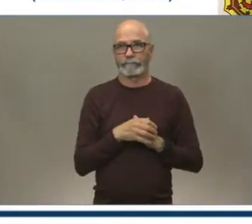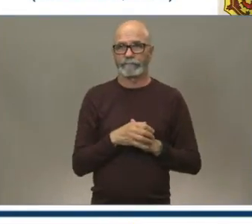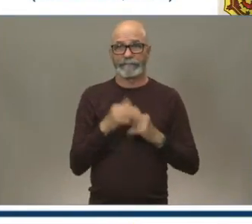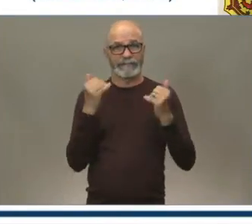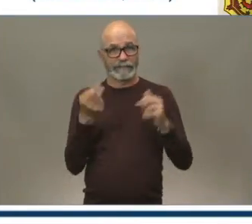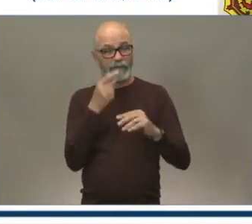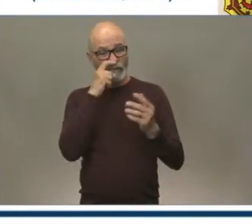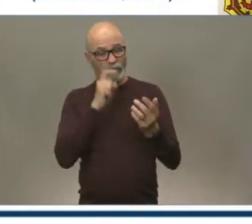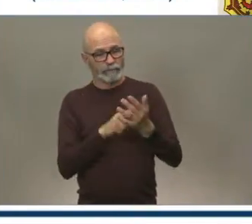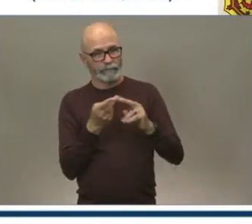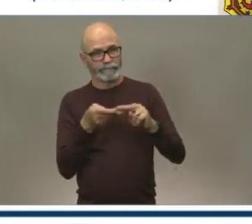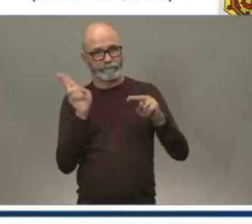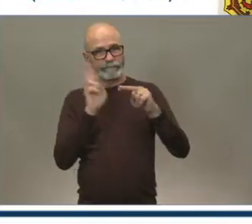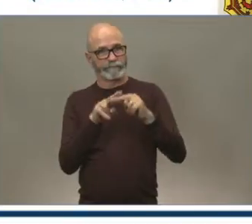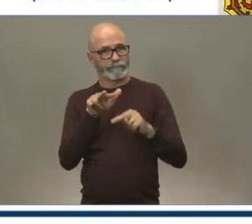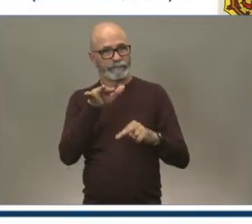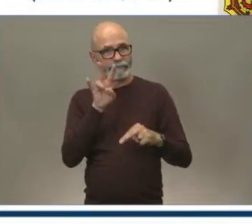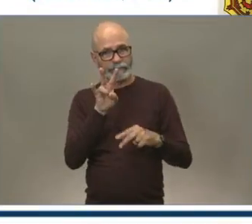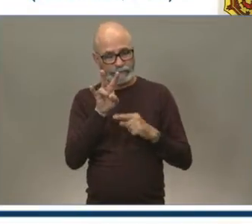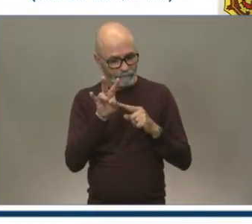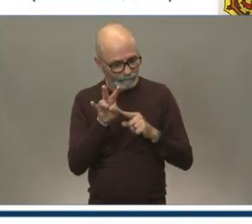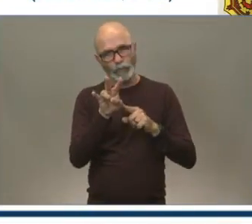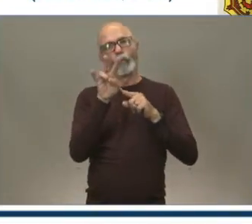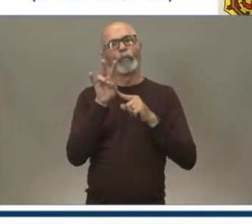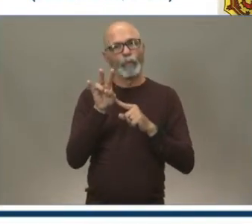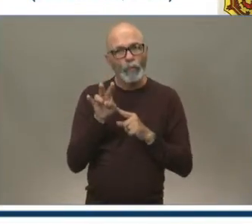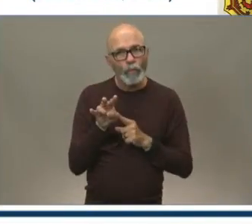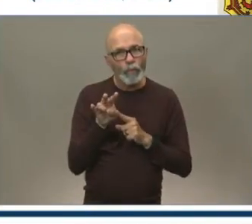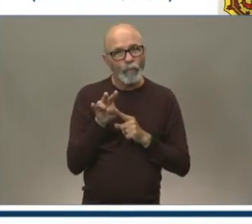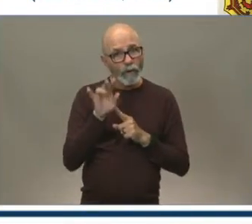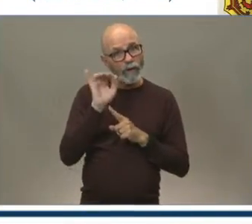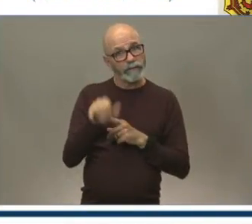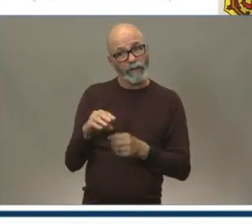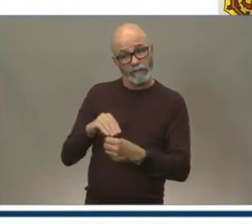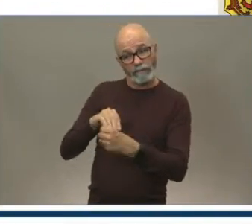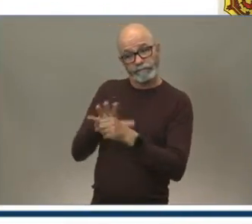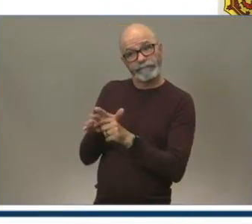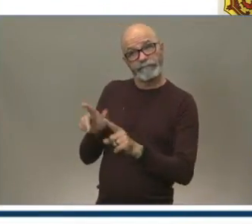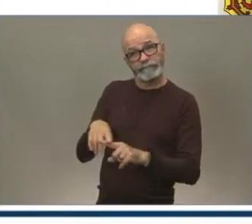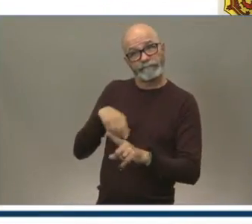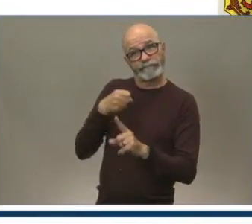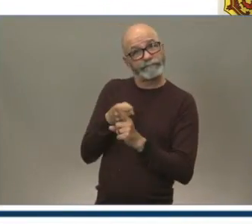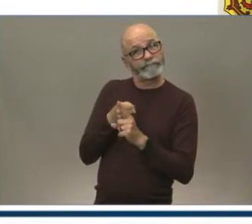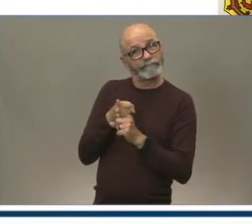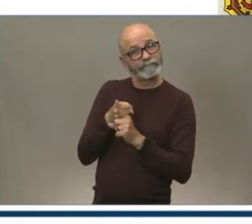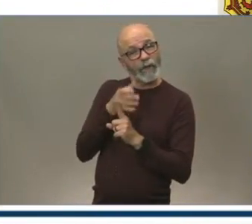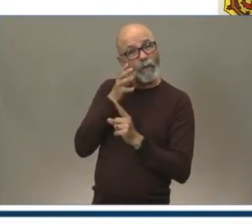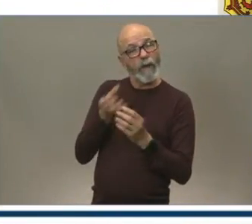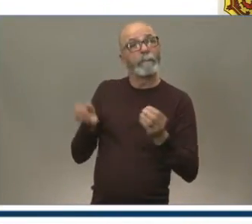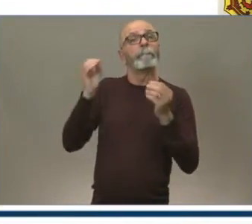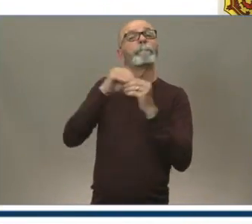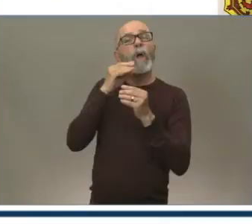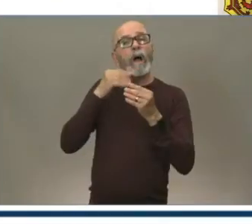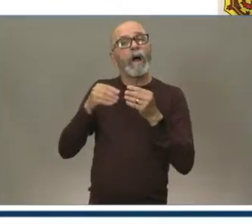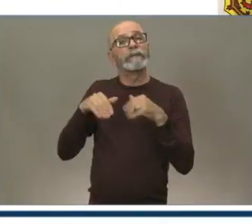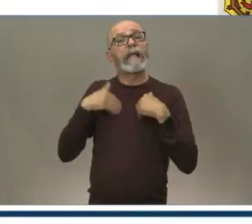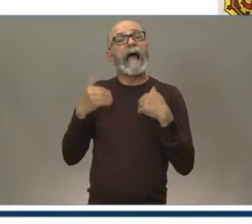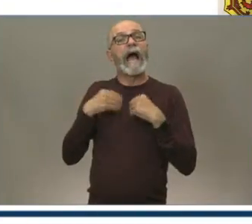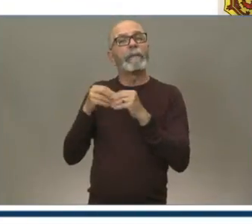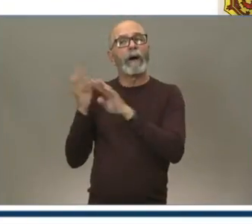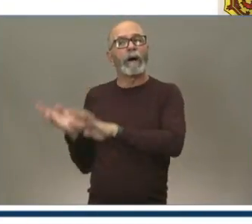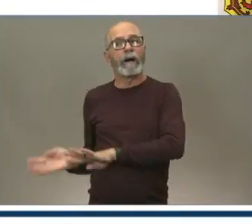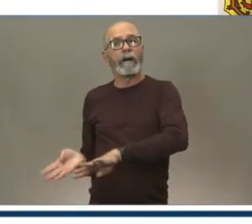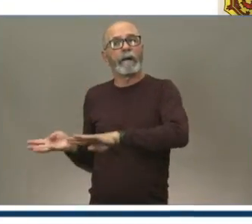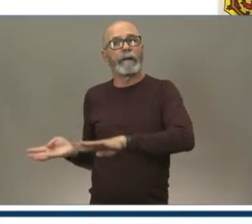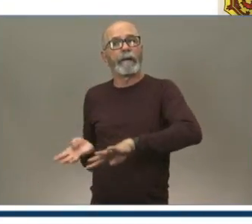if the epidemiology has changed to warrant opening up the AstraZeneca eligibility to allow more people to get vaccines.